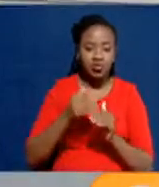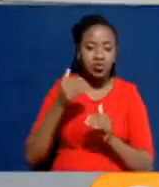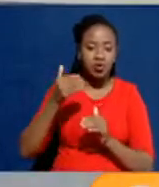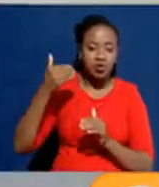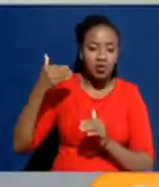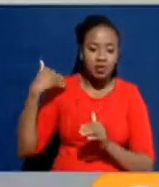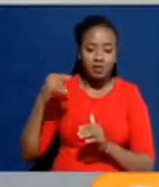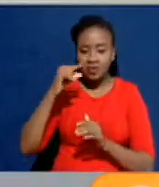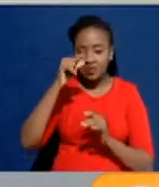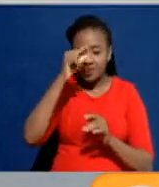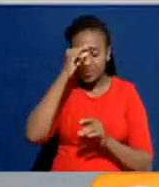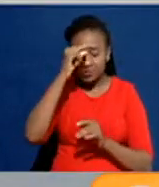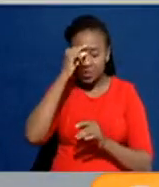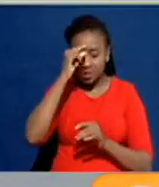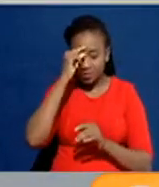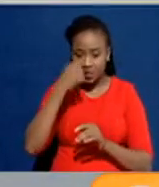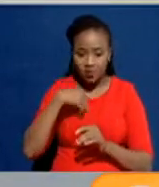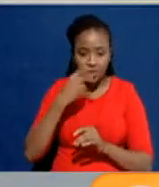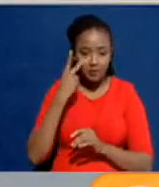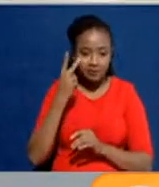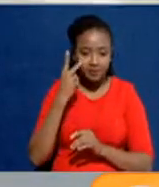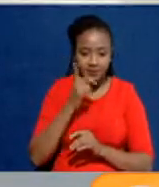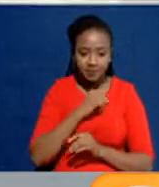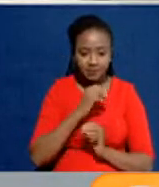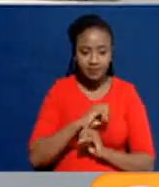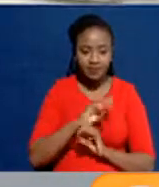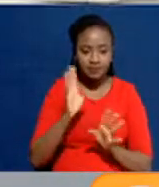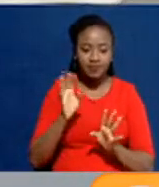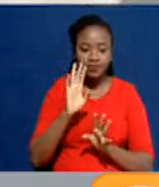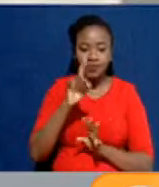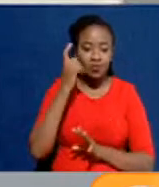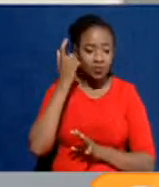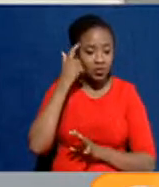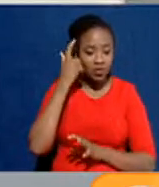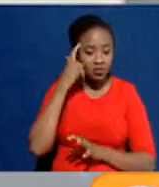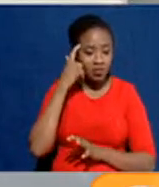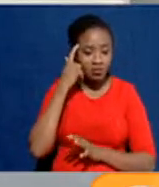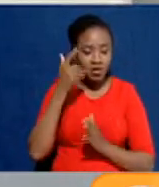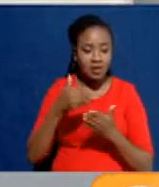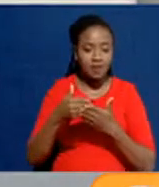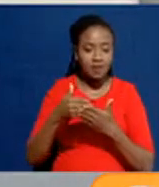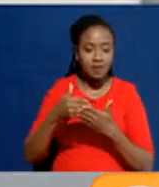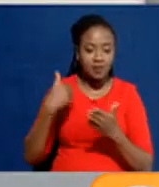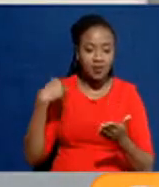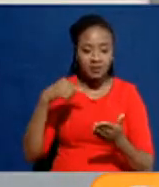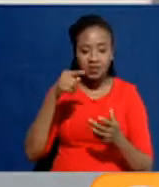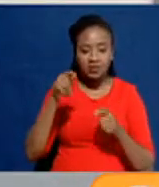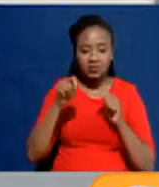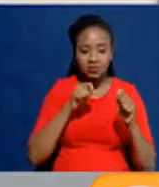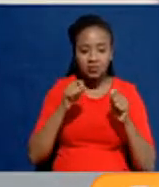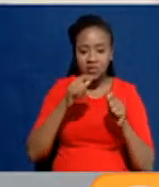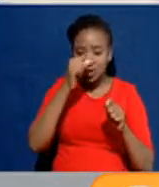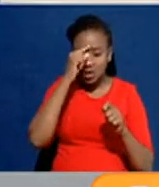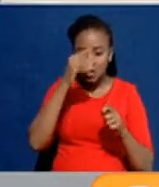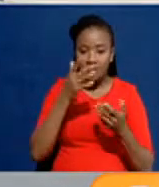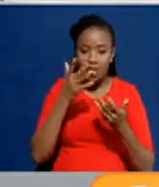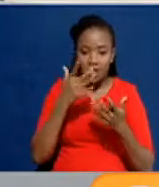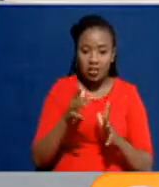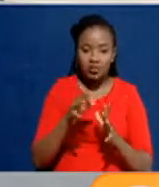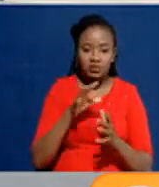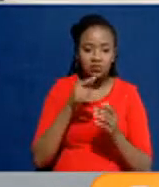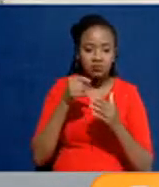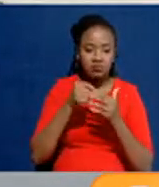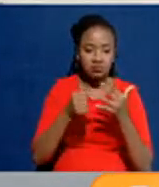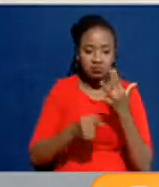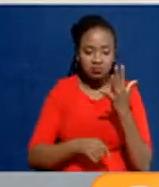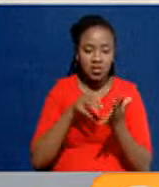and listening to advice from the Attorney General, we do remember that during the previous administration, the government did lose quite a number of cases. A lot of judgments